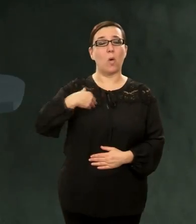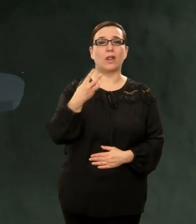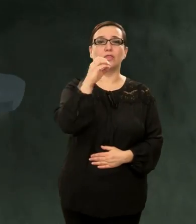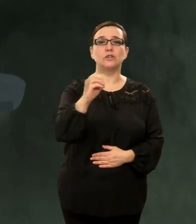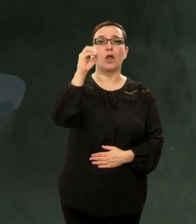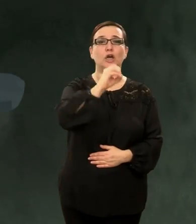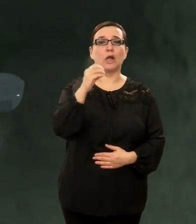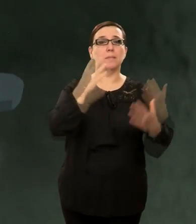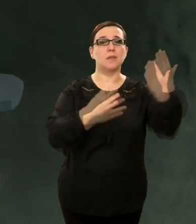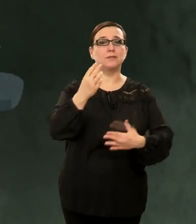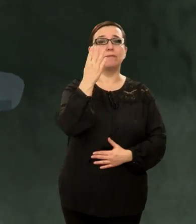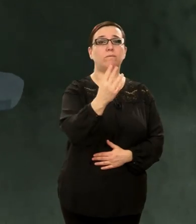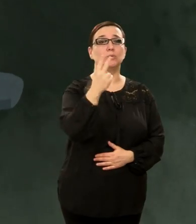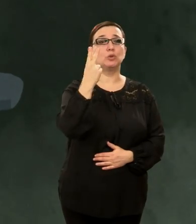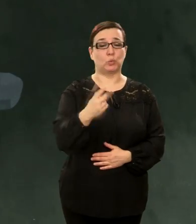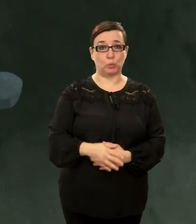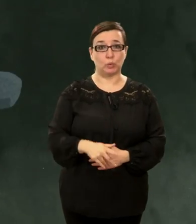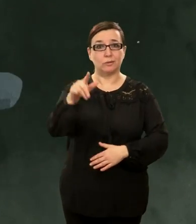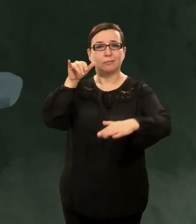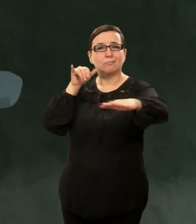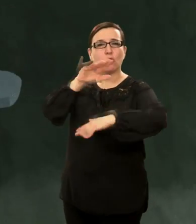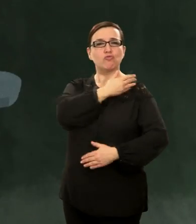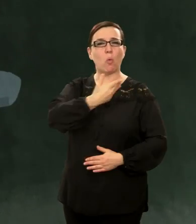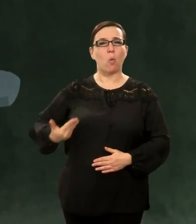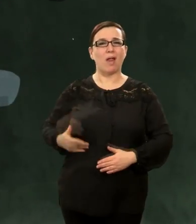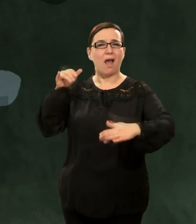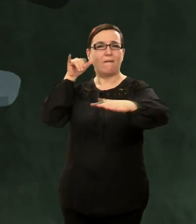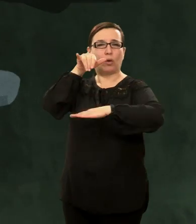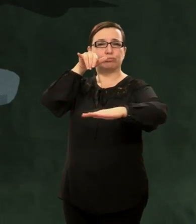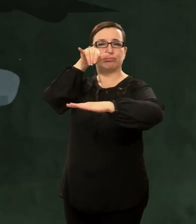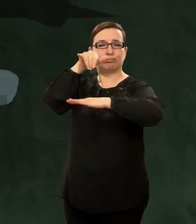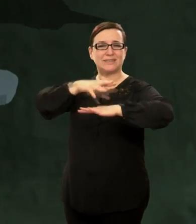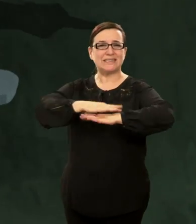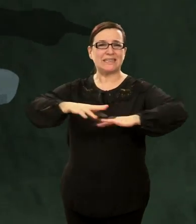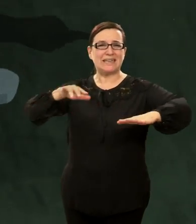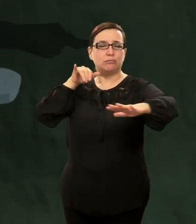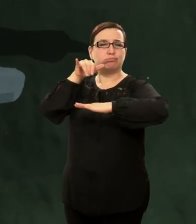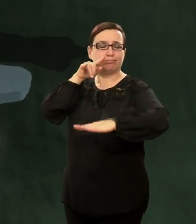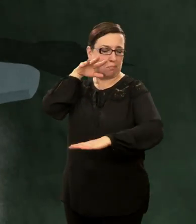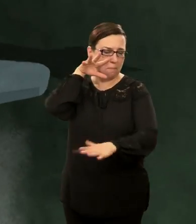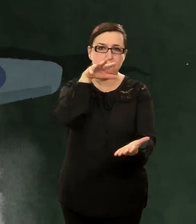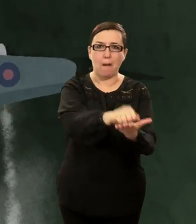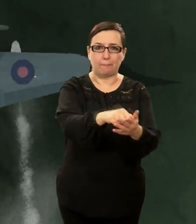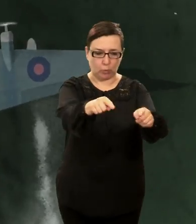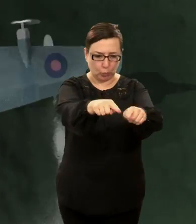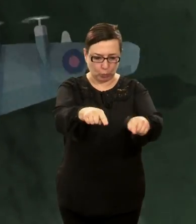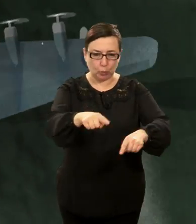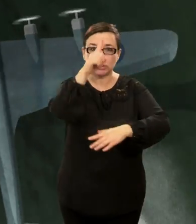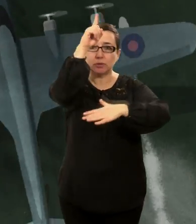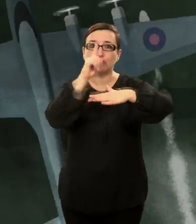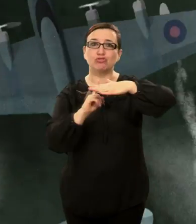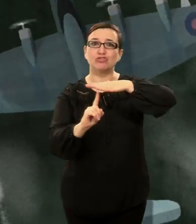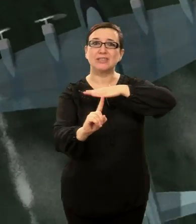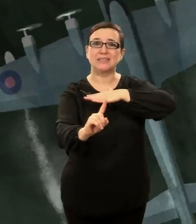Dawn, 30th of October, 1942. A periscope and the outline of a submarine are spotted by a Royal Air